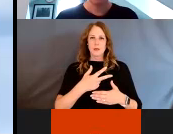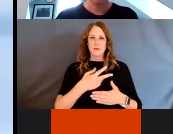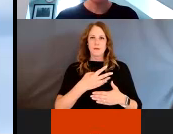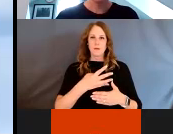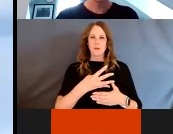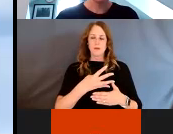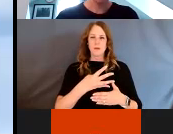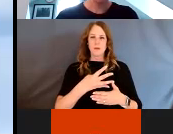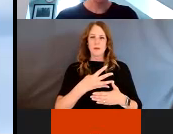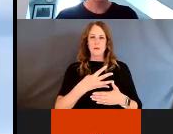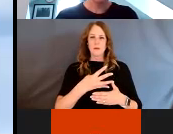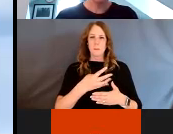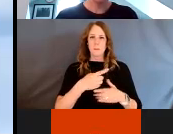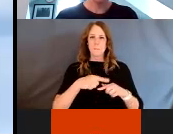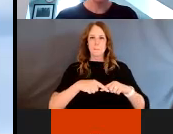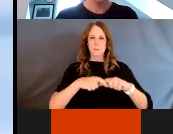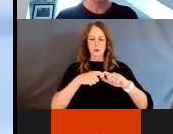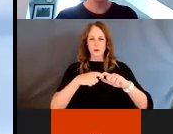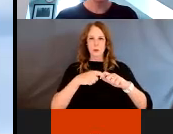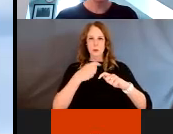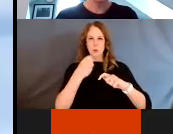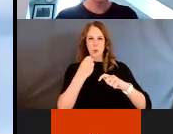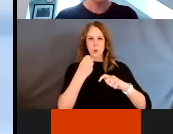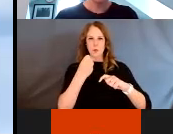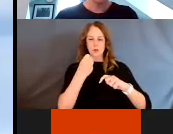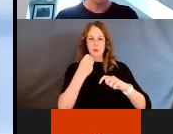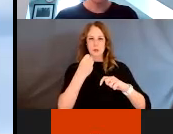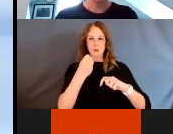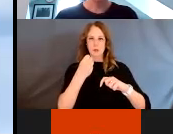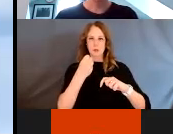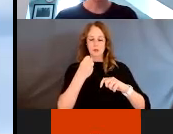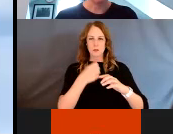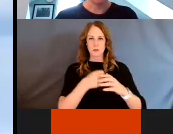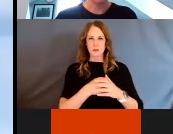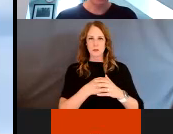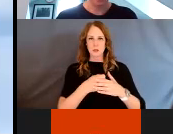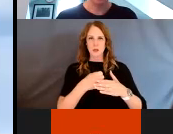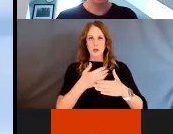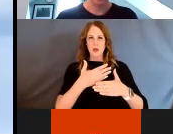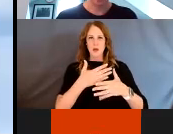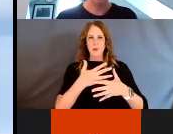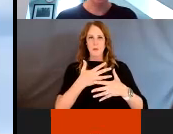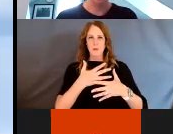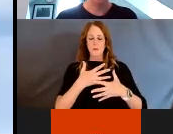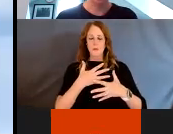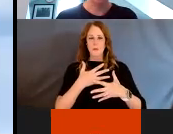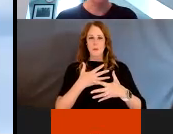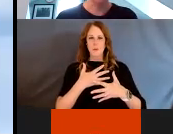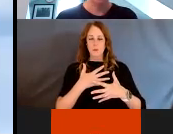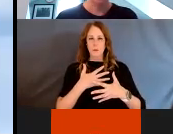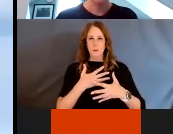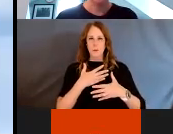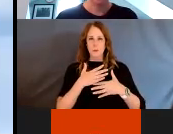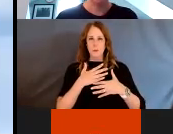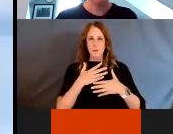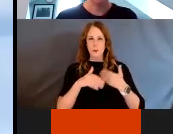4. Pausing, holding that air in our lungs, and then exhaling, emptying our